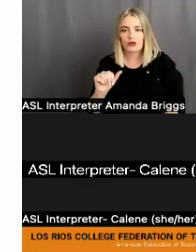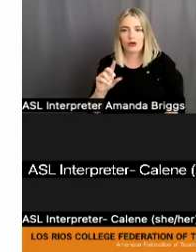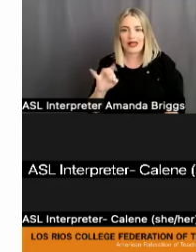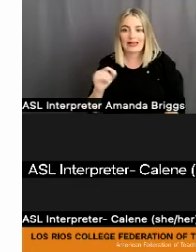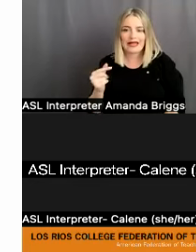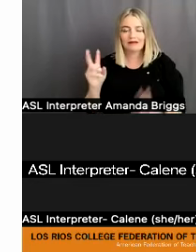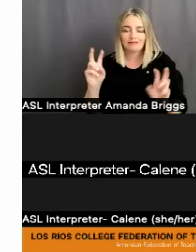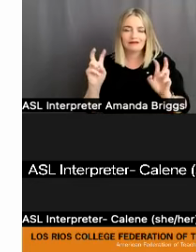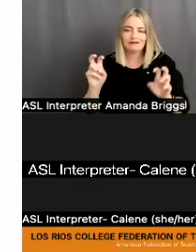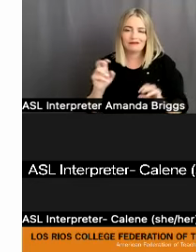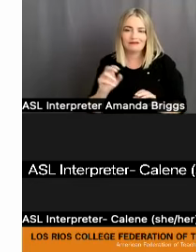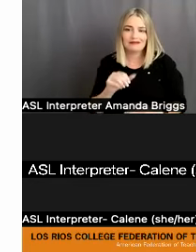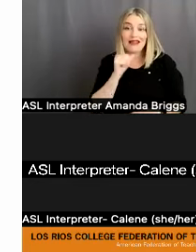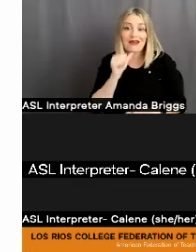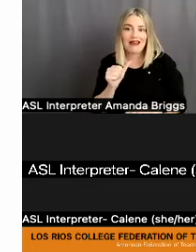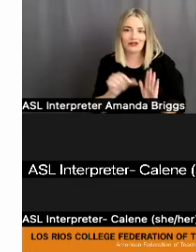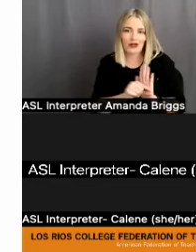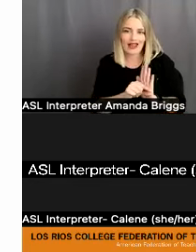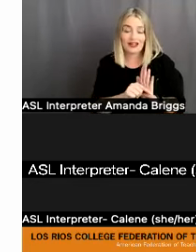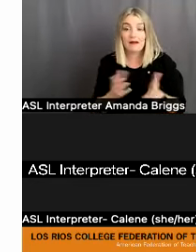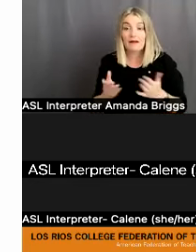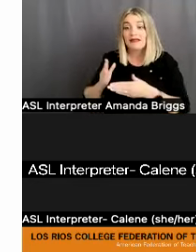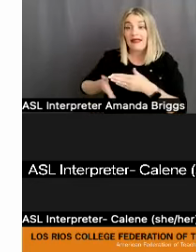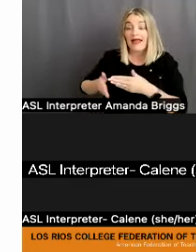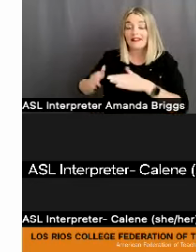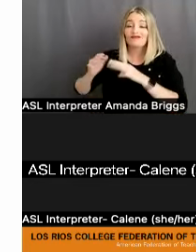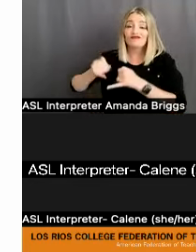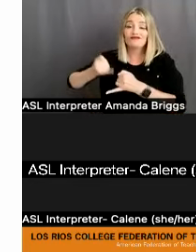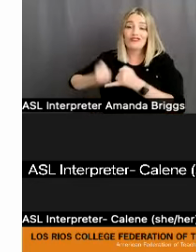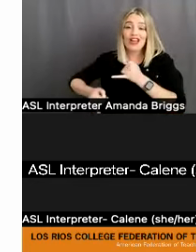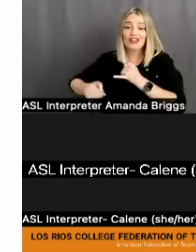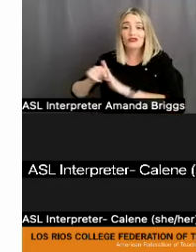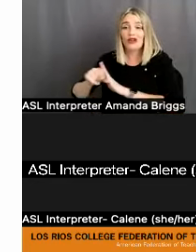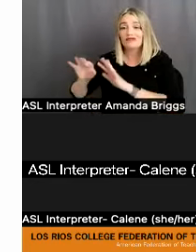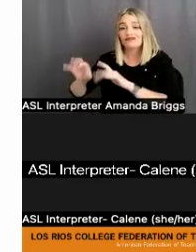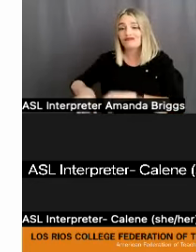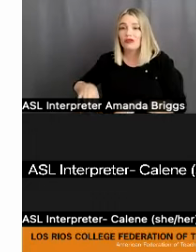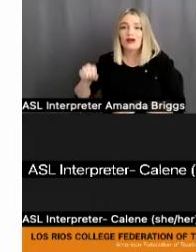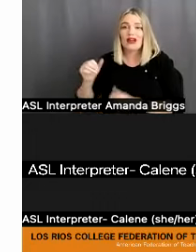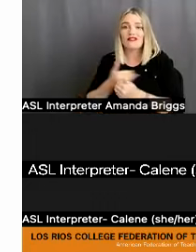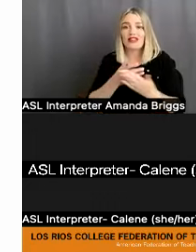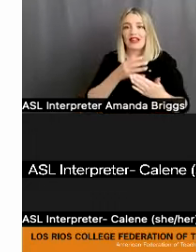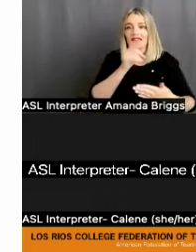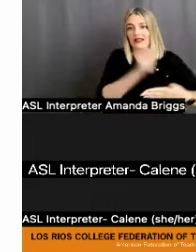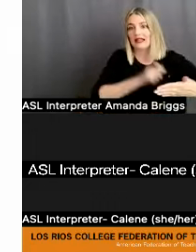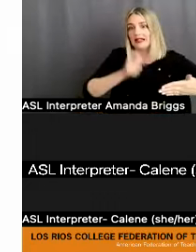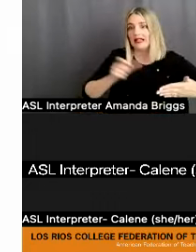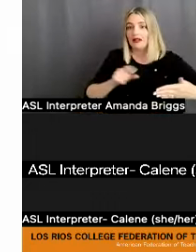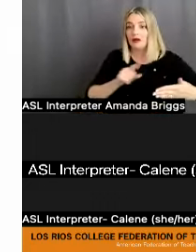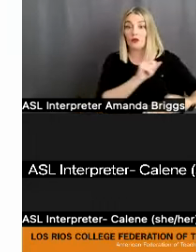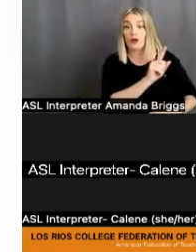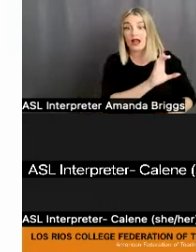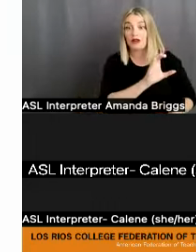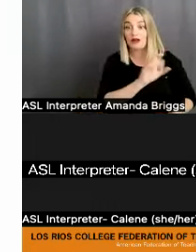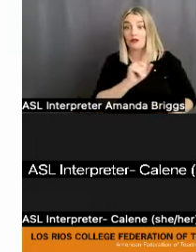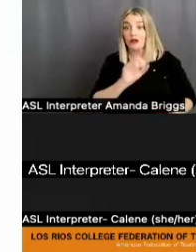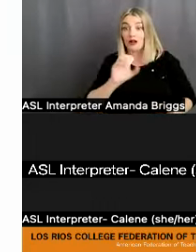And so it may be that at the very end, you put in their final grade, or you just have everything listed as 100 and you bring it down as